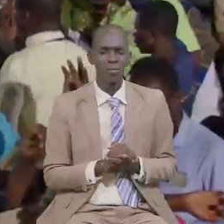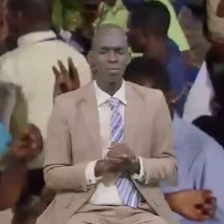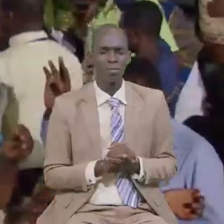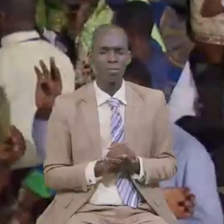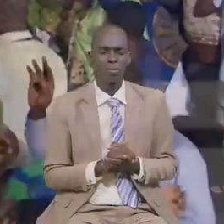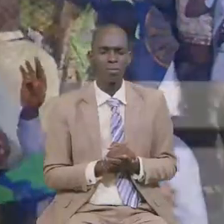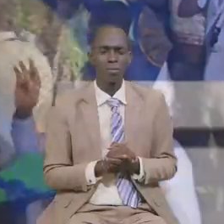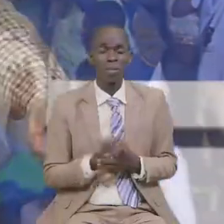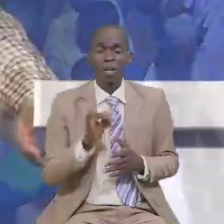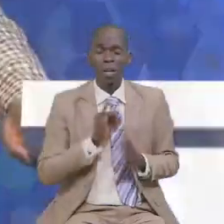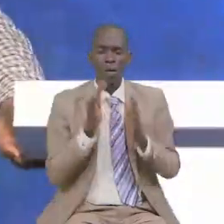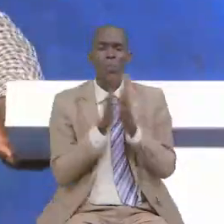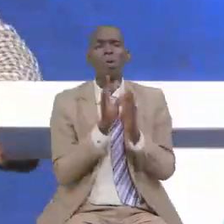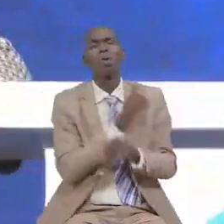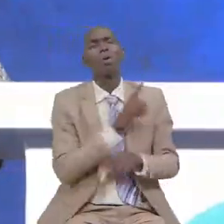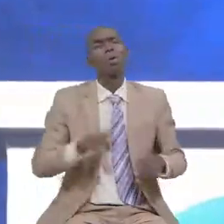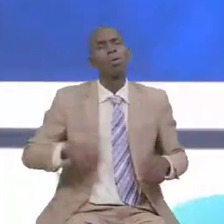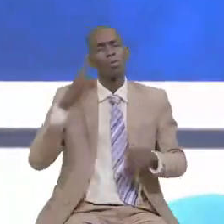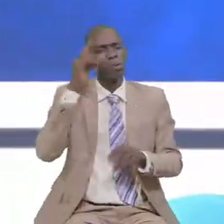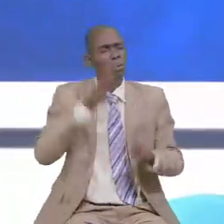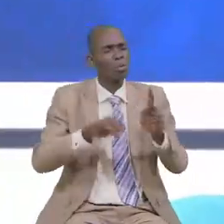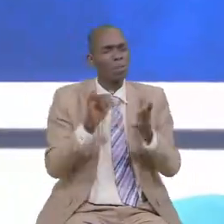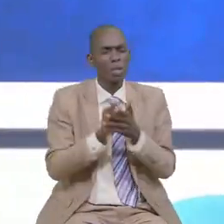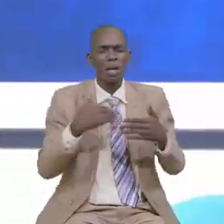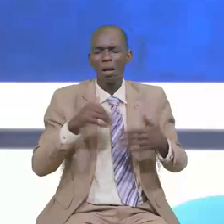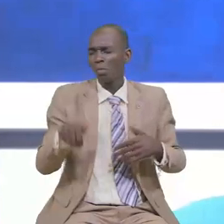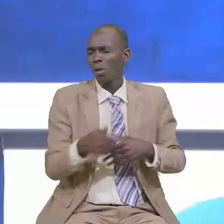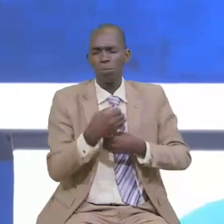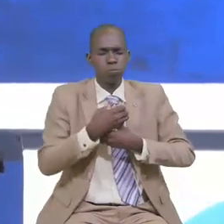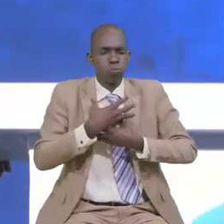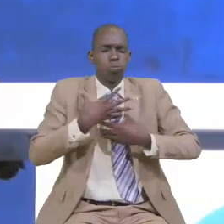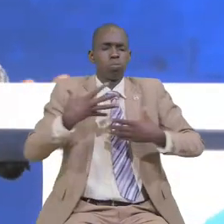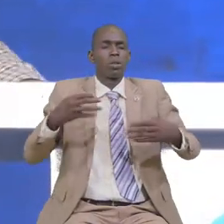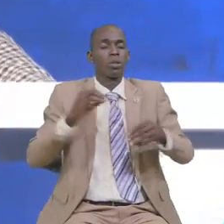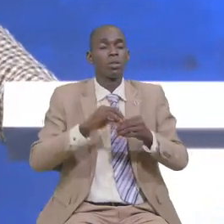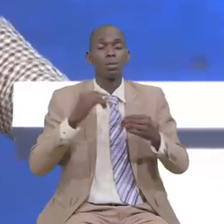I pray, Lord, for the people that have any swelling in their body.